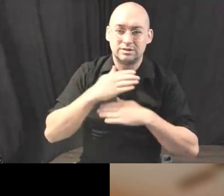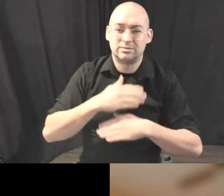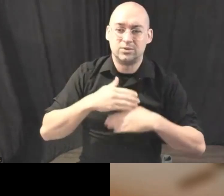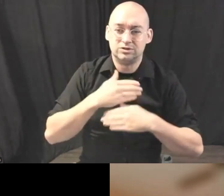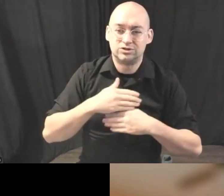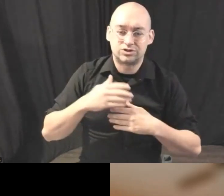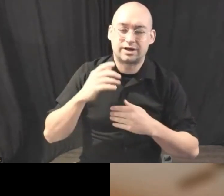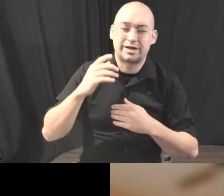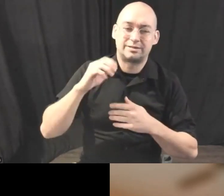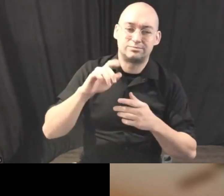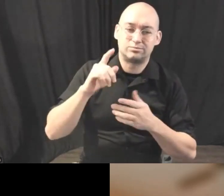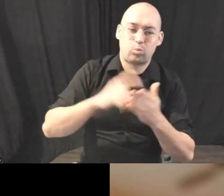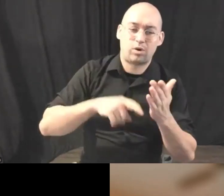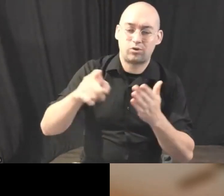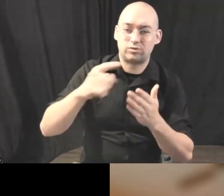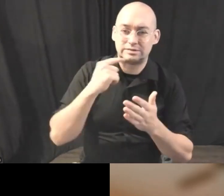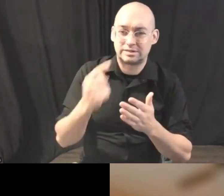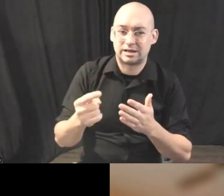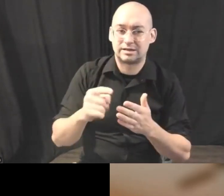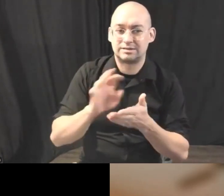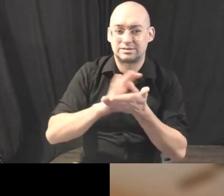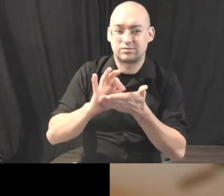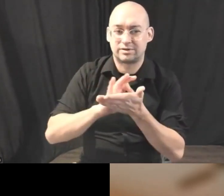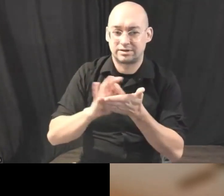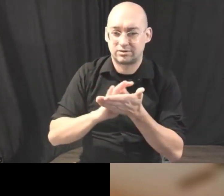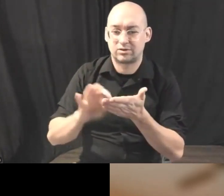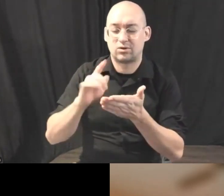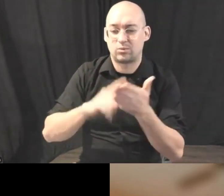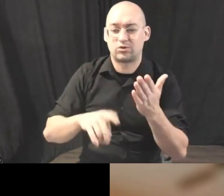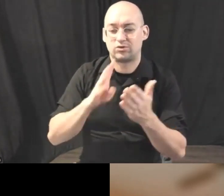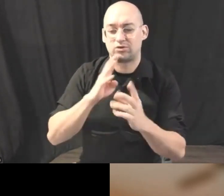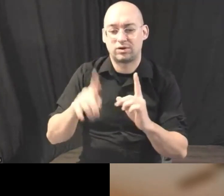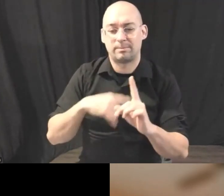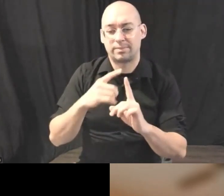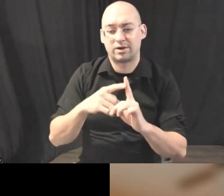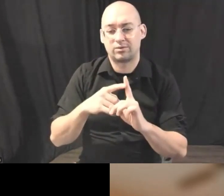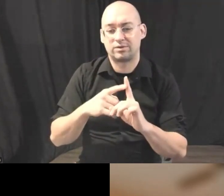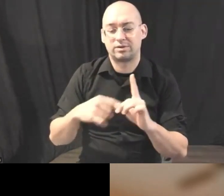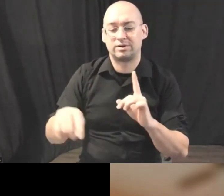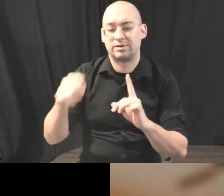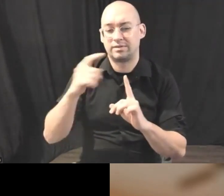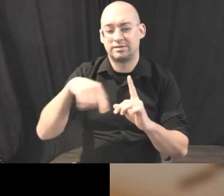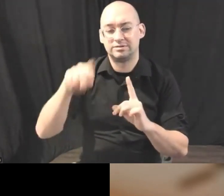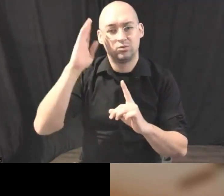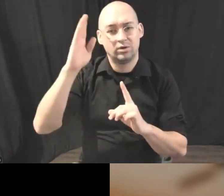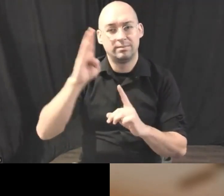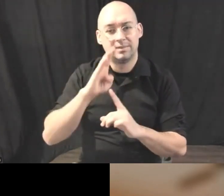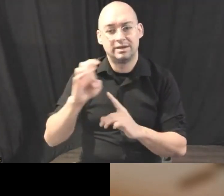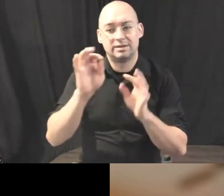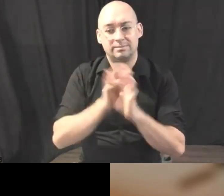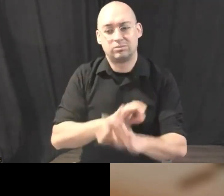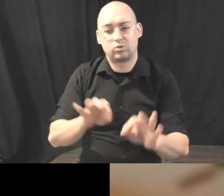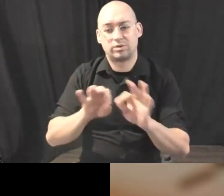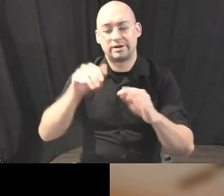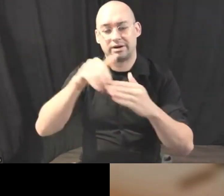you mentioned, and Secretary, what you talked about. But this is going to be crucial in Los